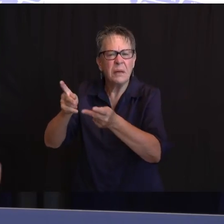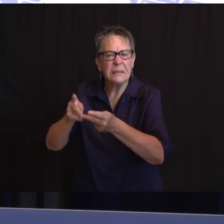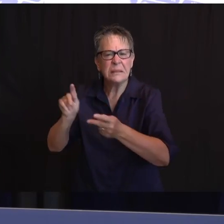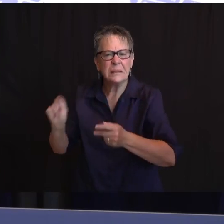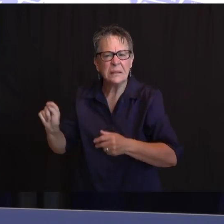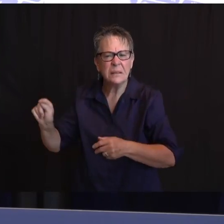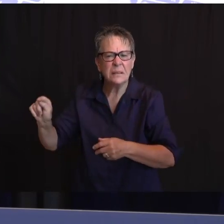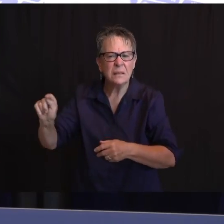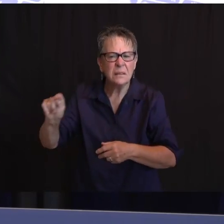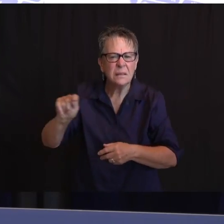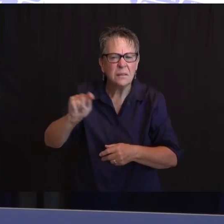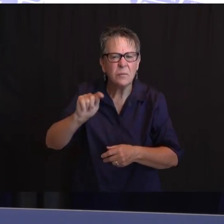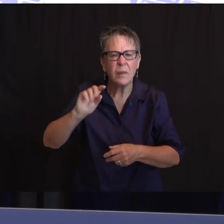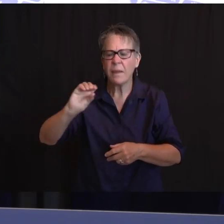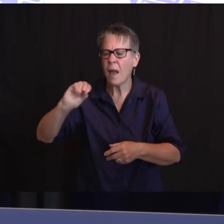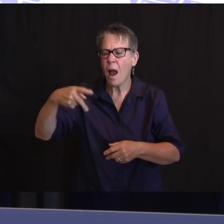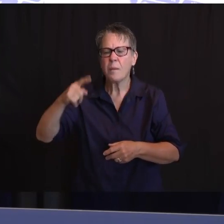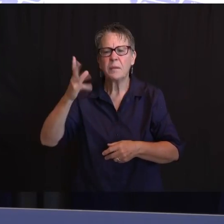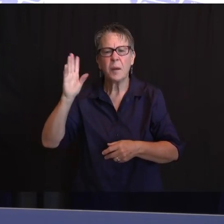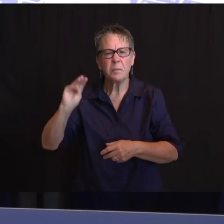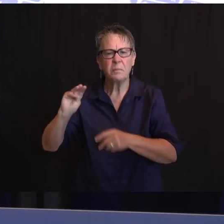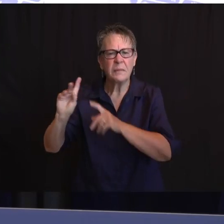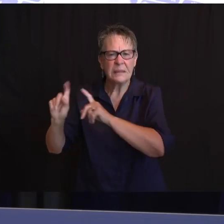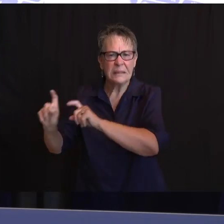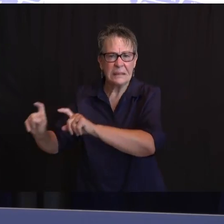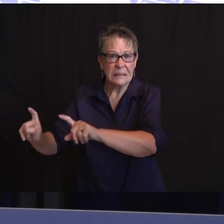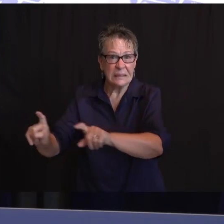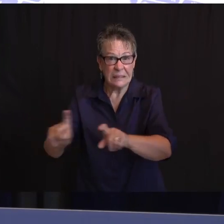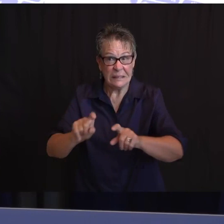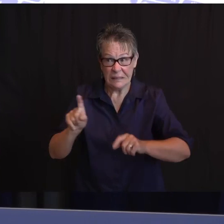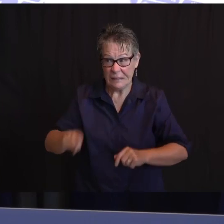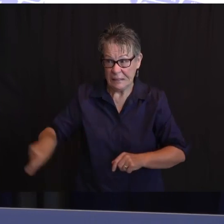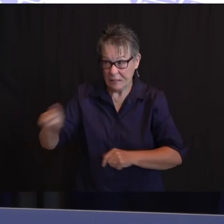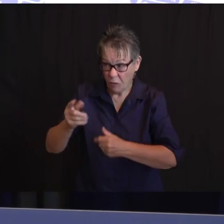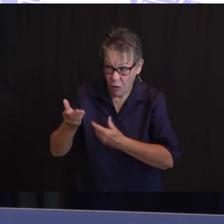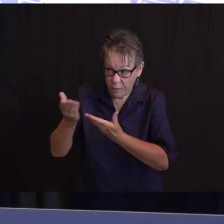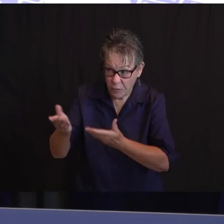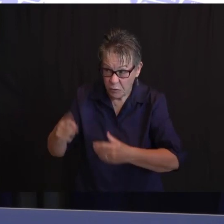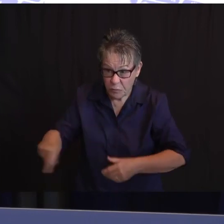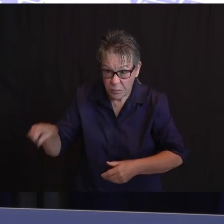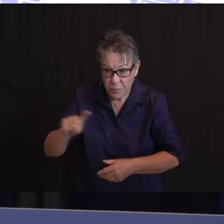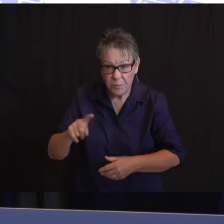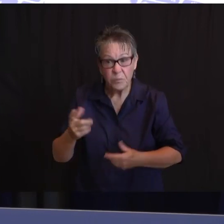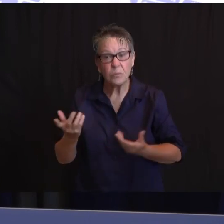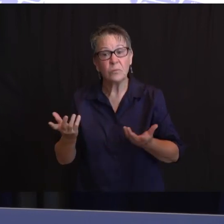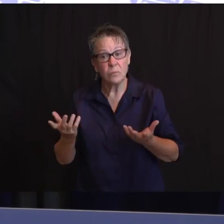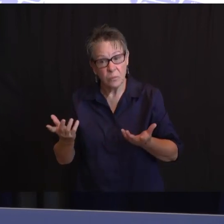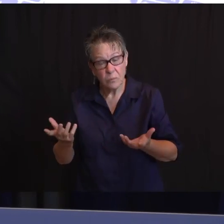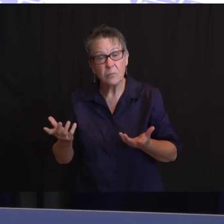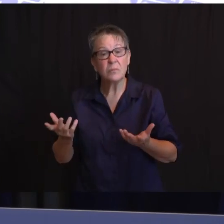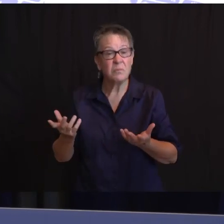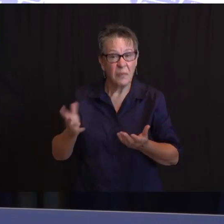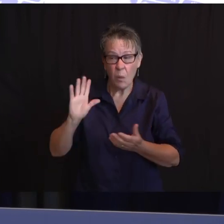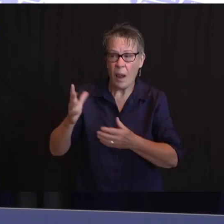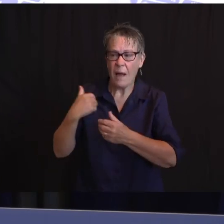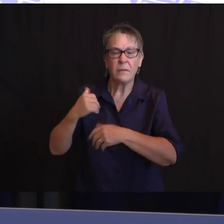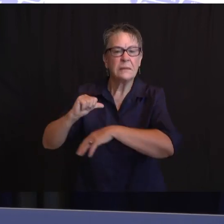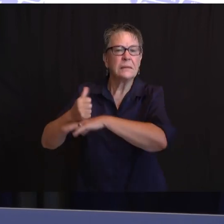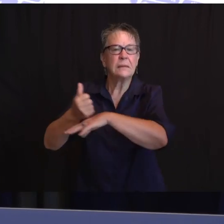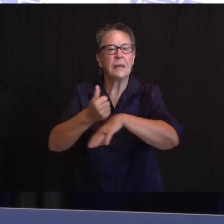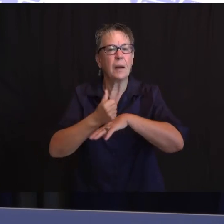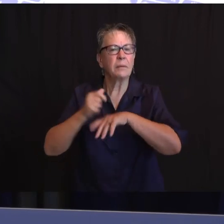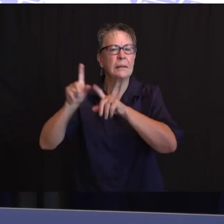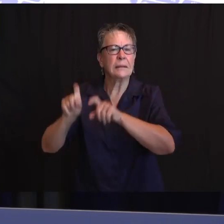and then Patterson, Newark, and Elizabeth. The turnaround time for tests results have improved